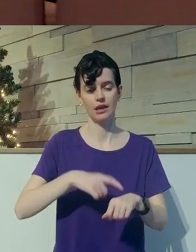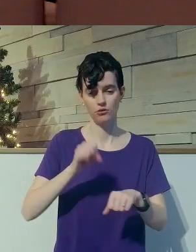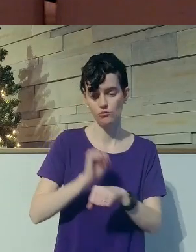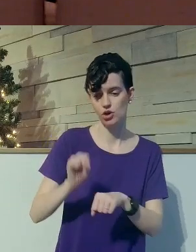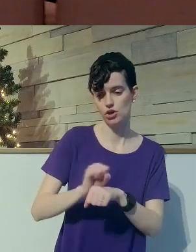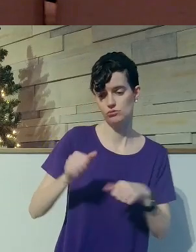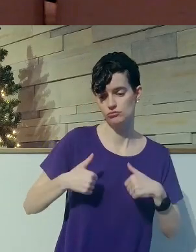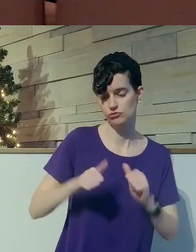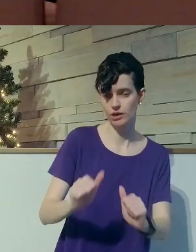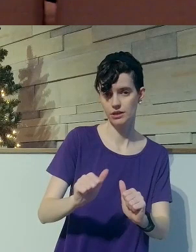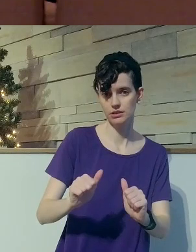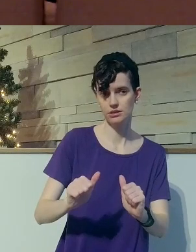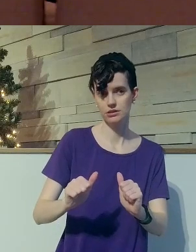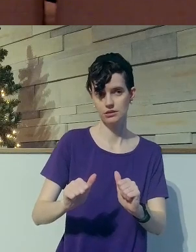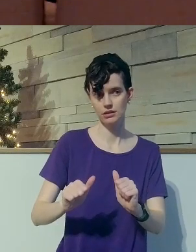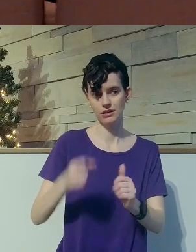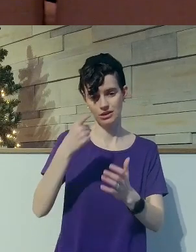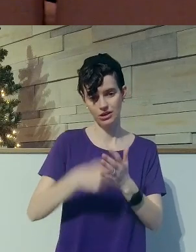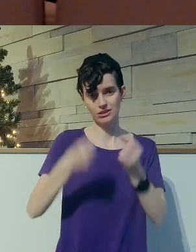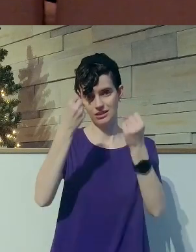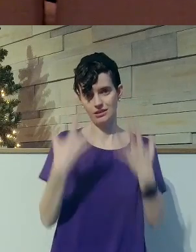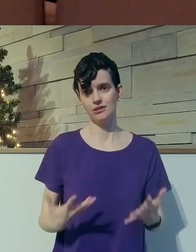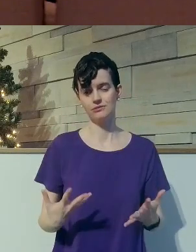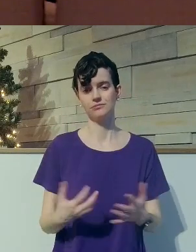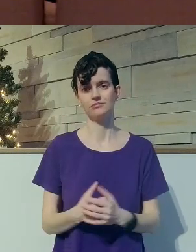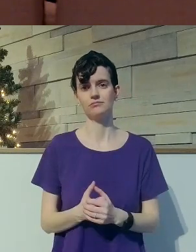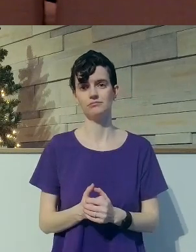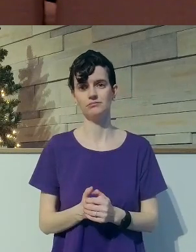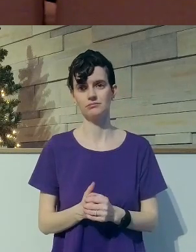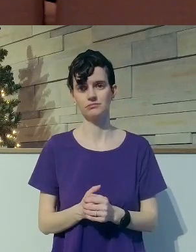effort. And it costs a lot, folks.